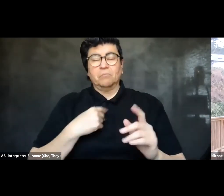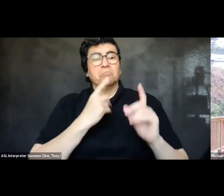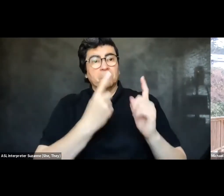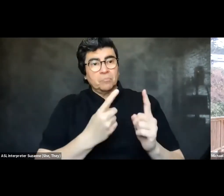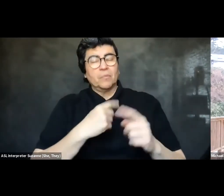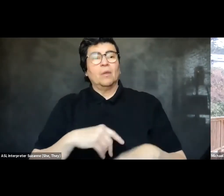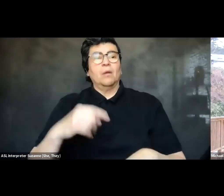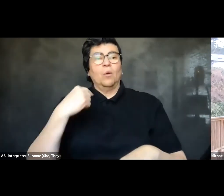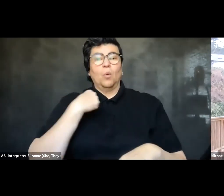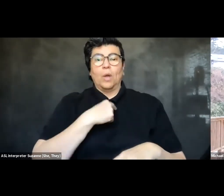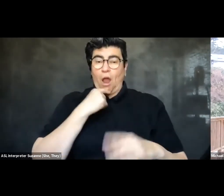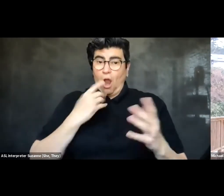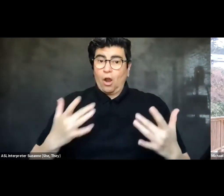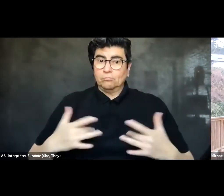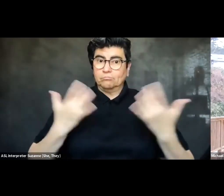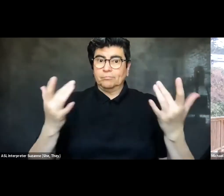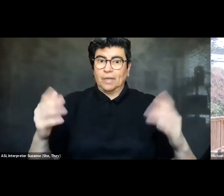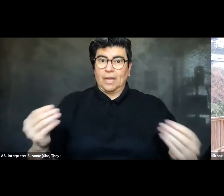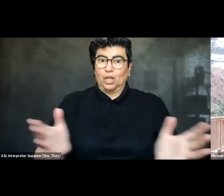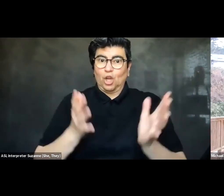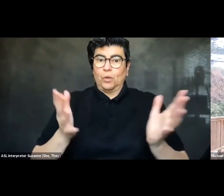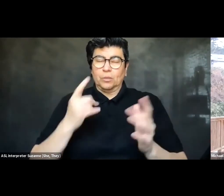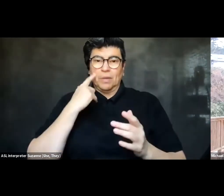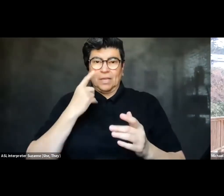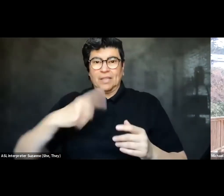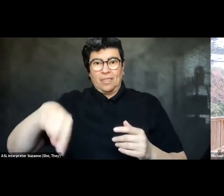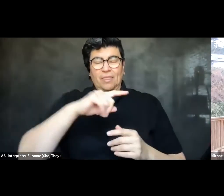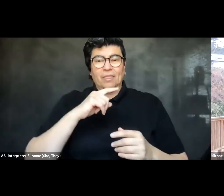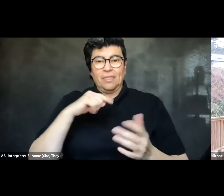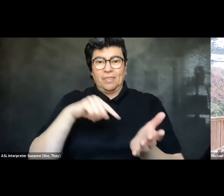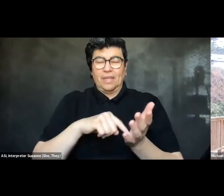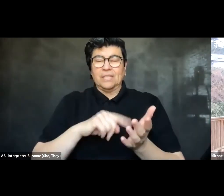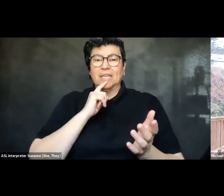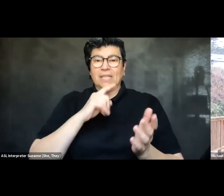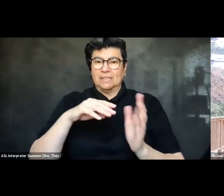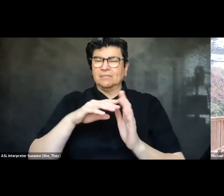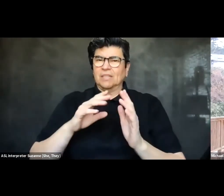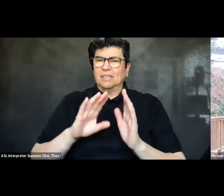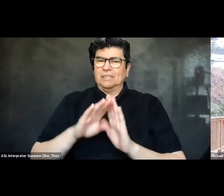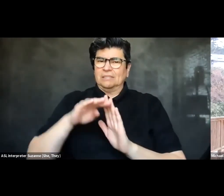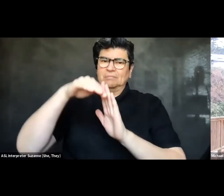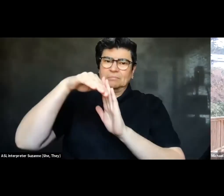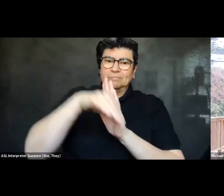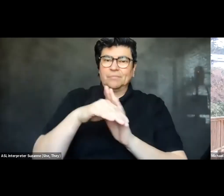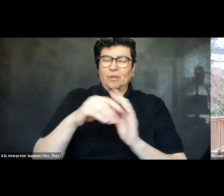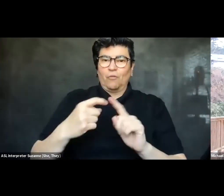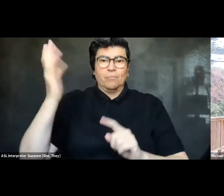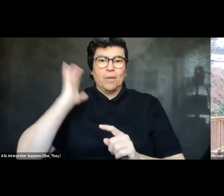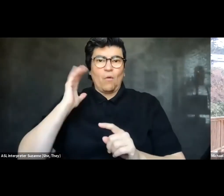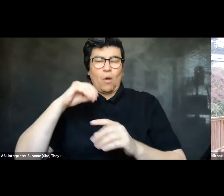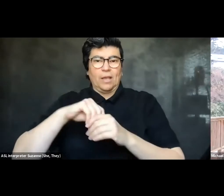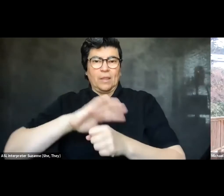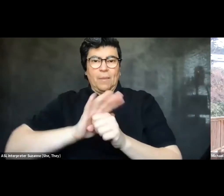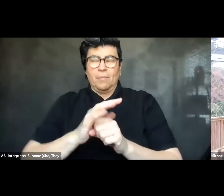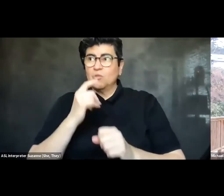hand, we are encouraged because as this is a decline from earlier in the pandemic, and as recently as